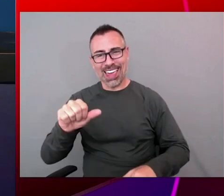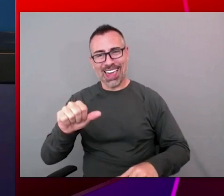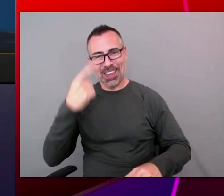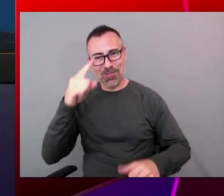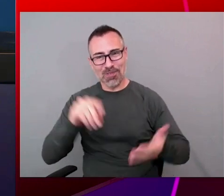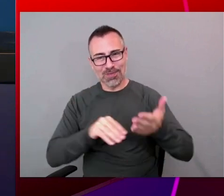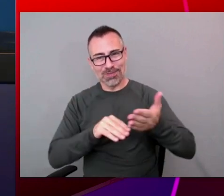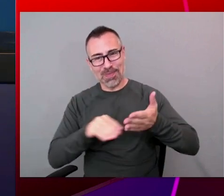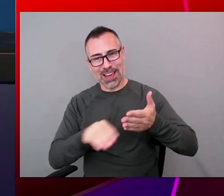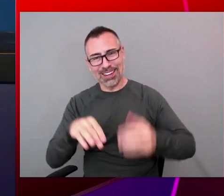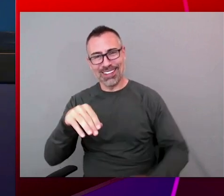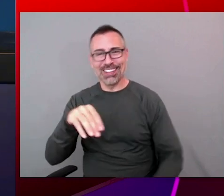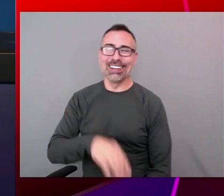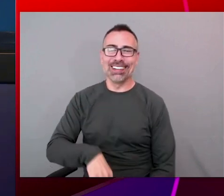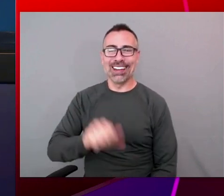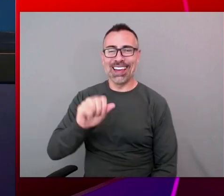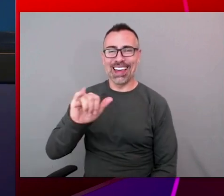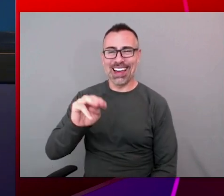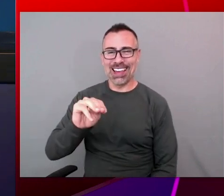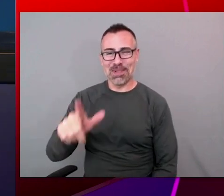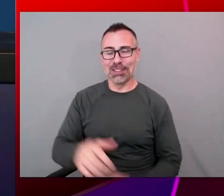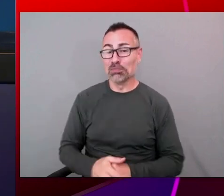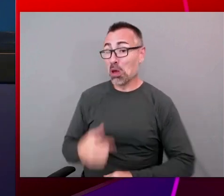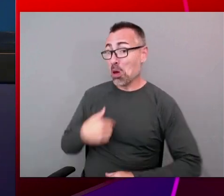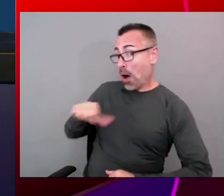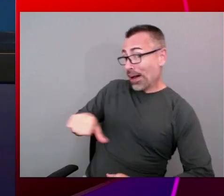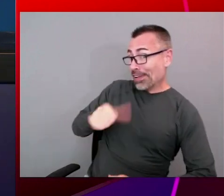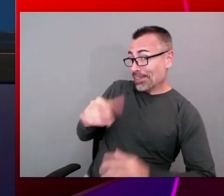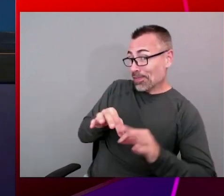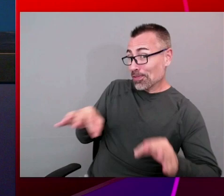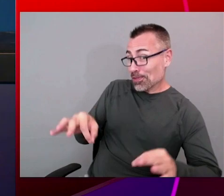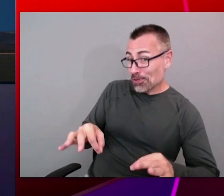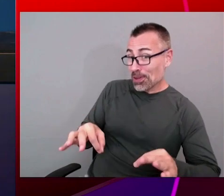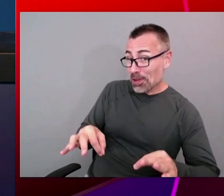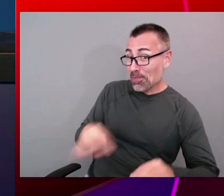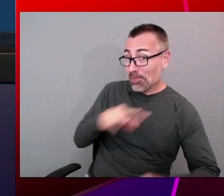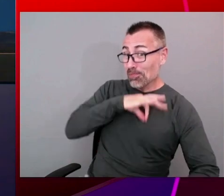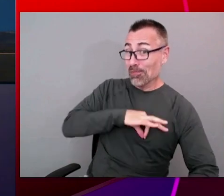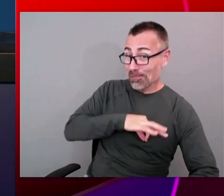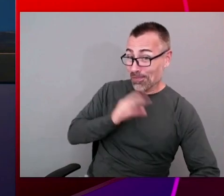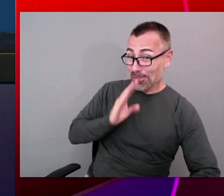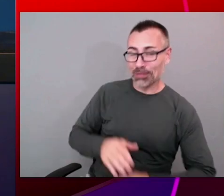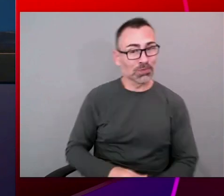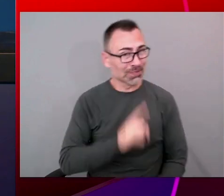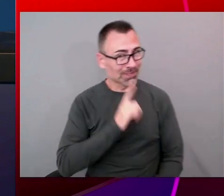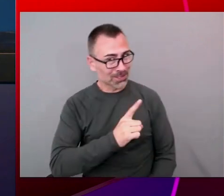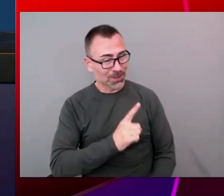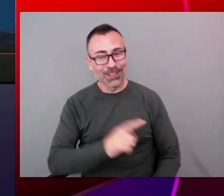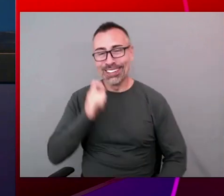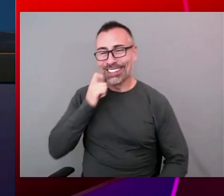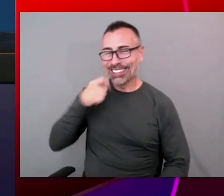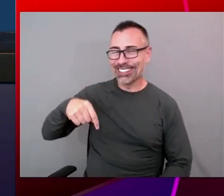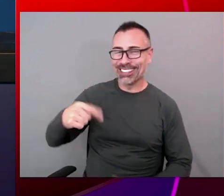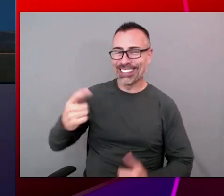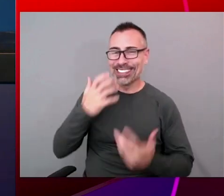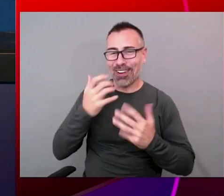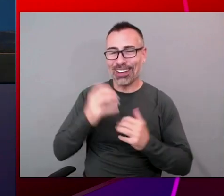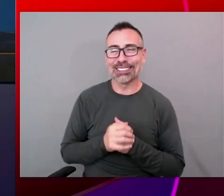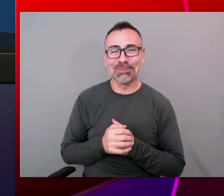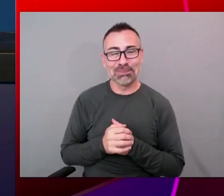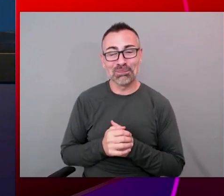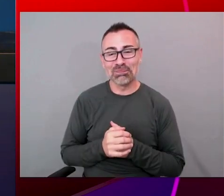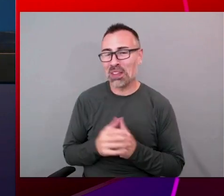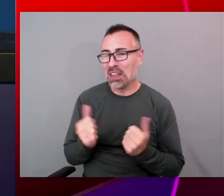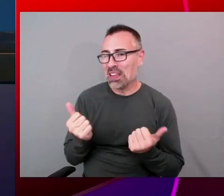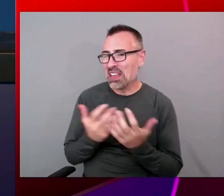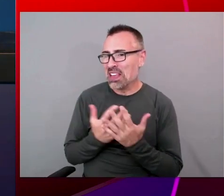Another one won't hurt. Another one won't hurt. That's very true. Yeah. Yeah. Cool. This is awesome. So, anything you want